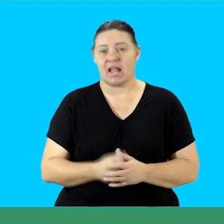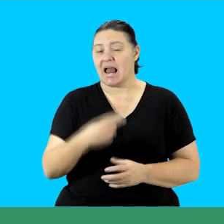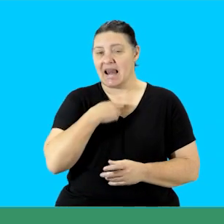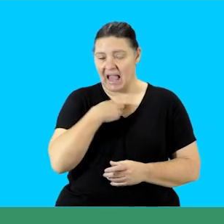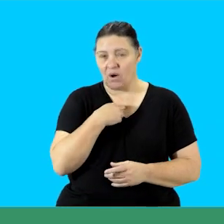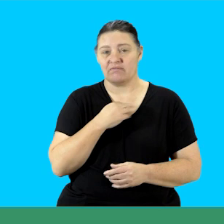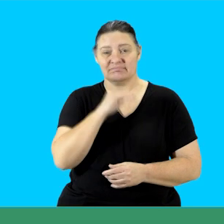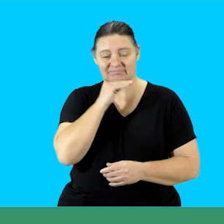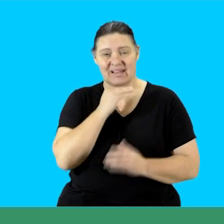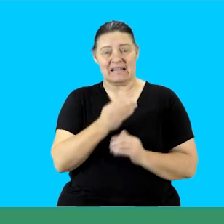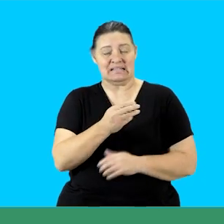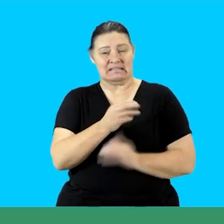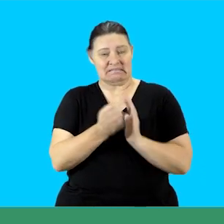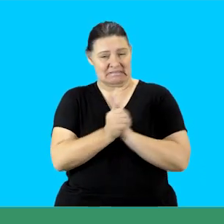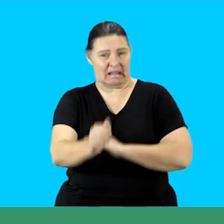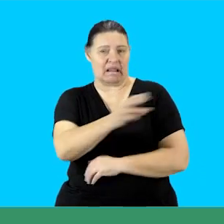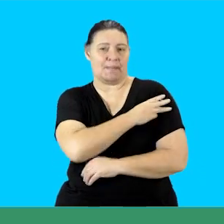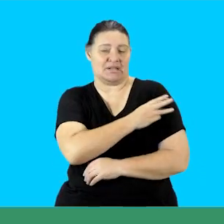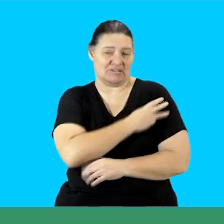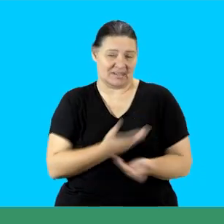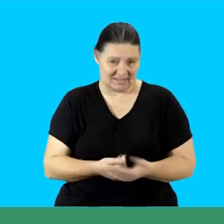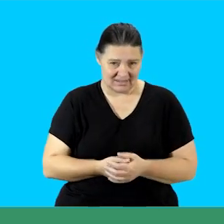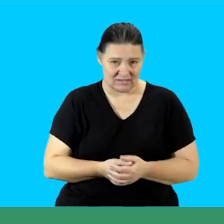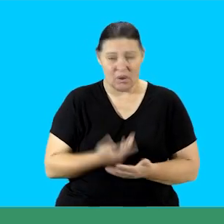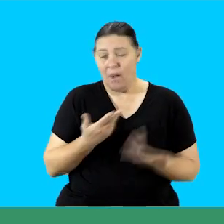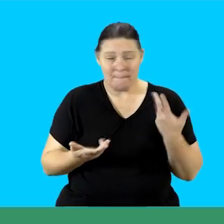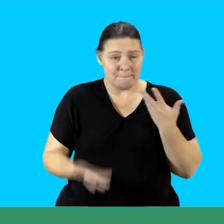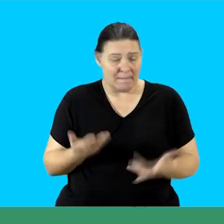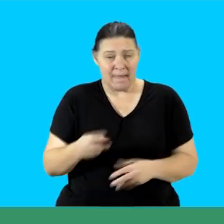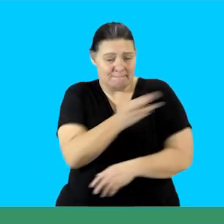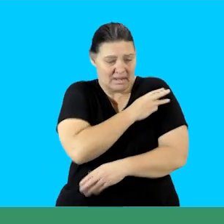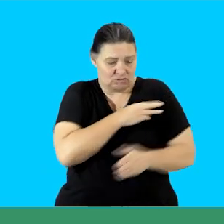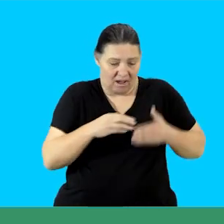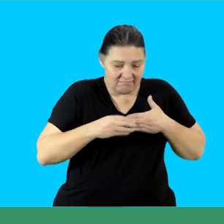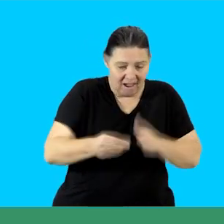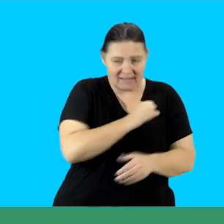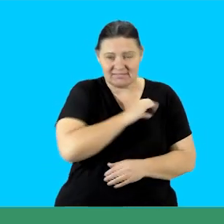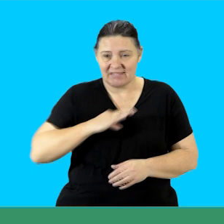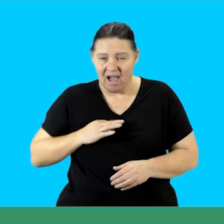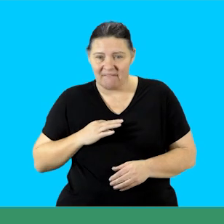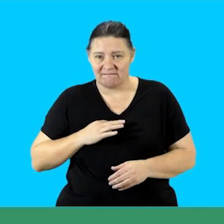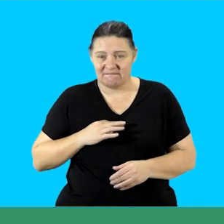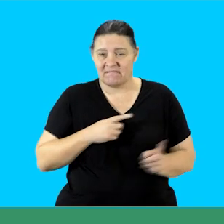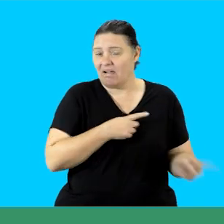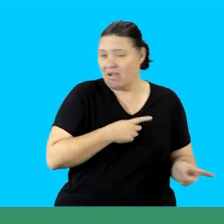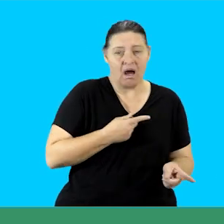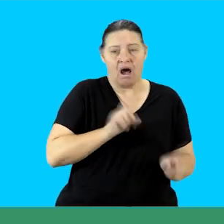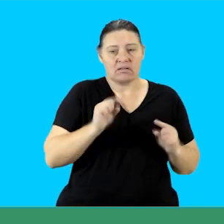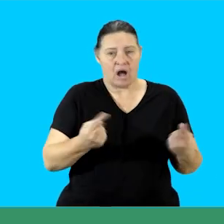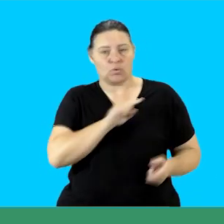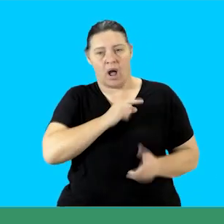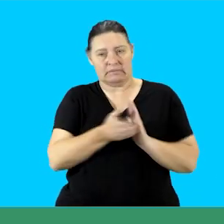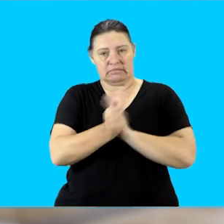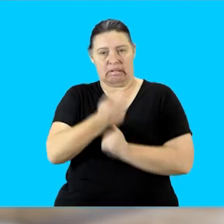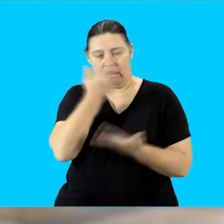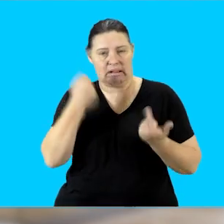Then, lack of adequate managerial skills. Managers may not be able to provide meaningful guidance and leadership to